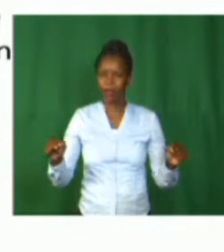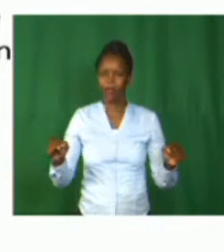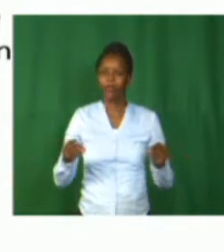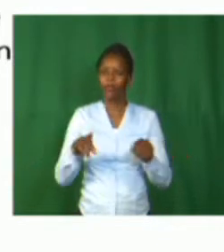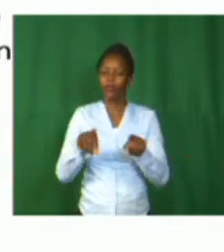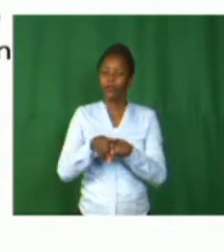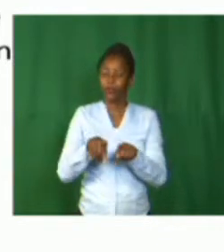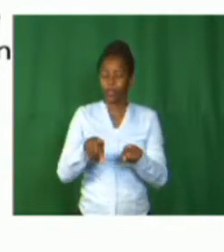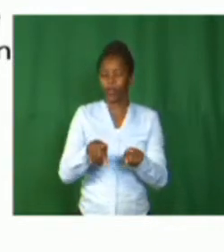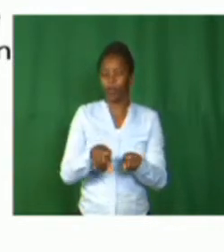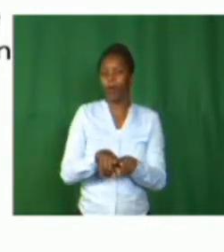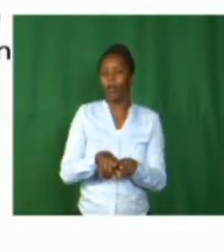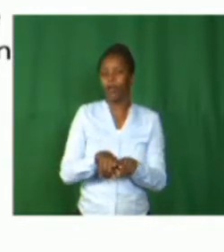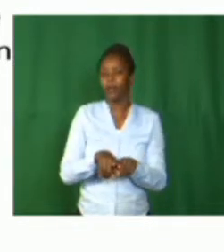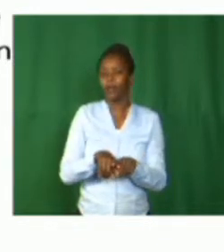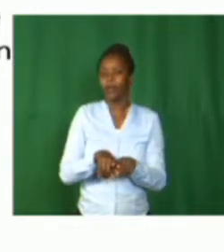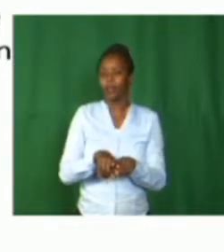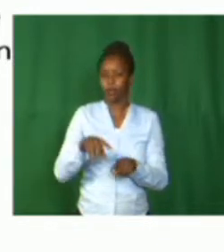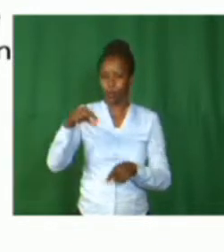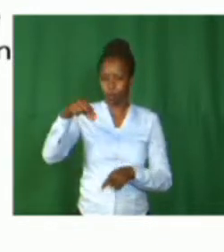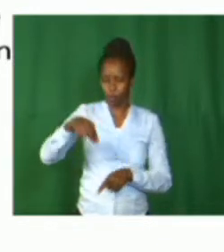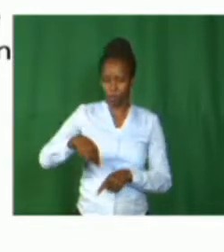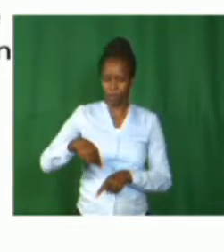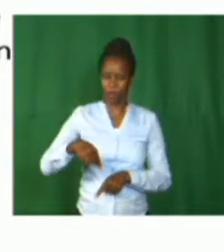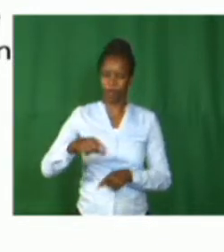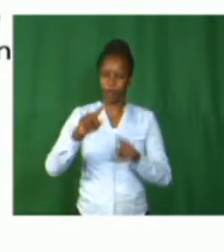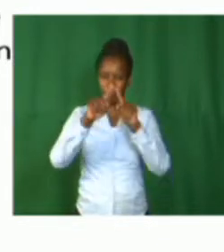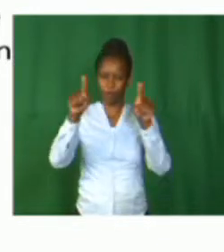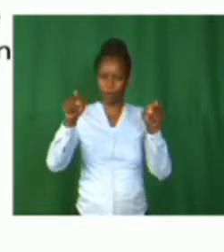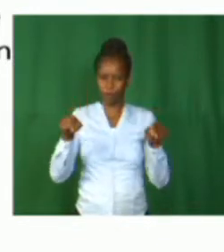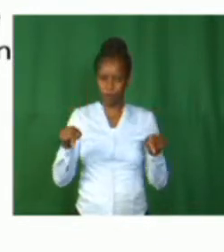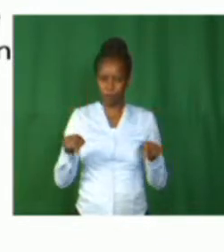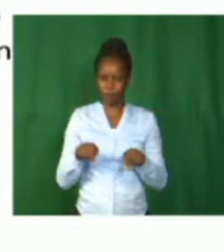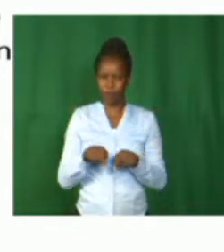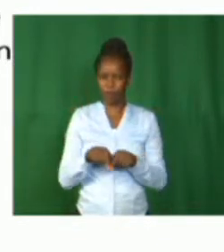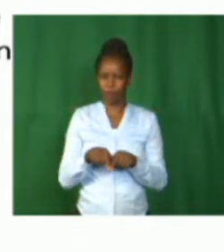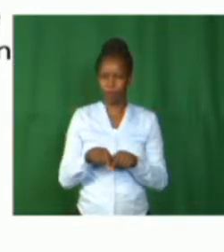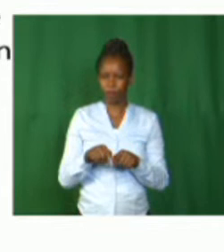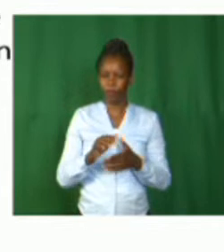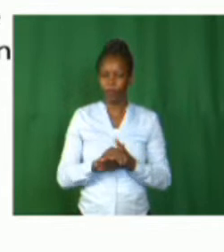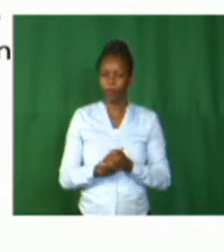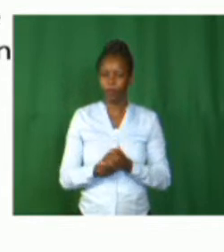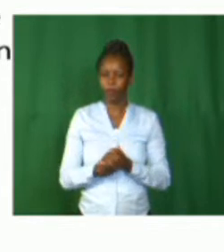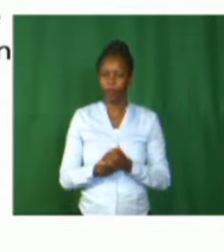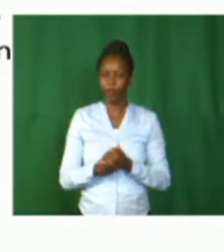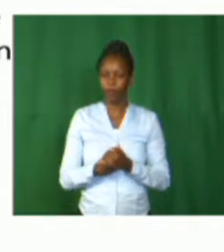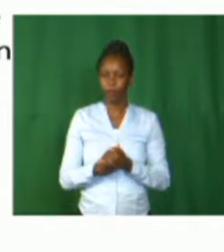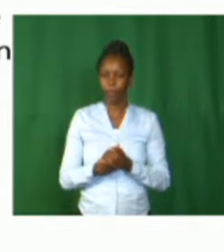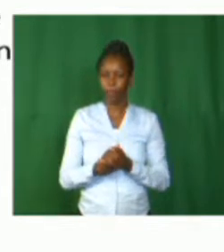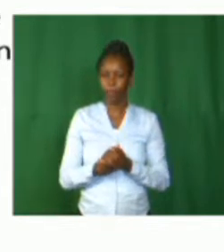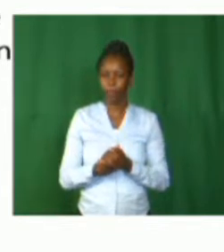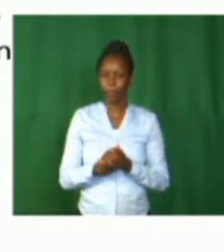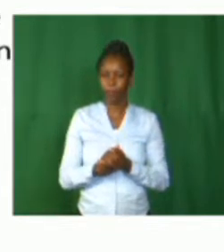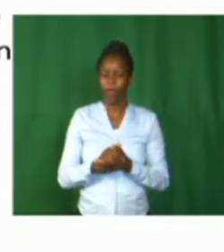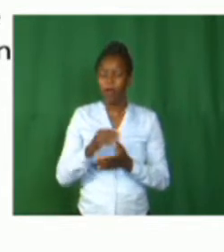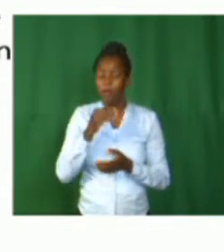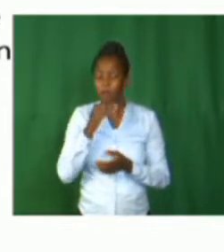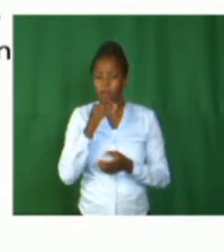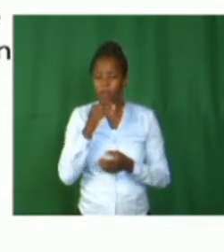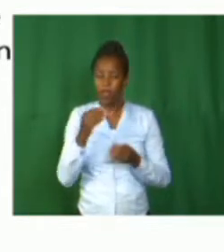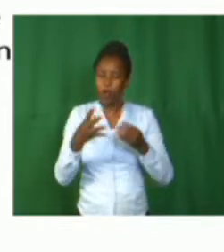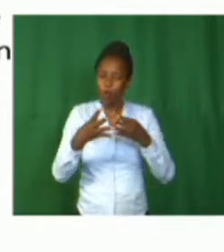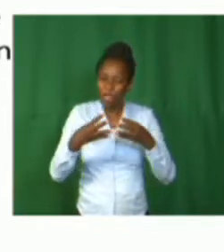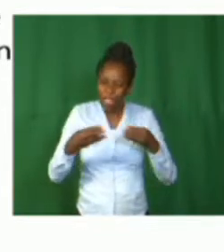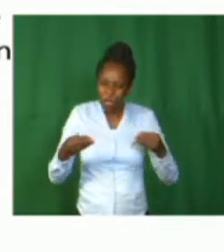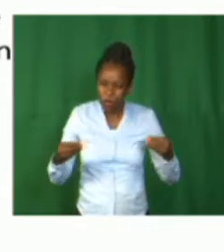to the quadratic graph, because this is an equation. So in simple terms now, when we are solving, we want to